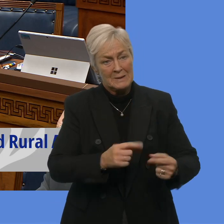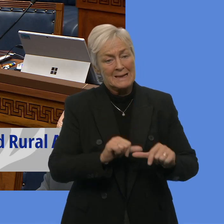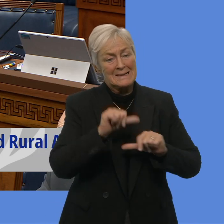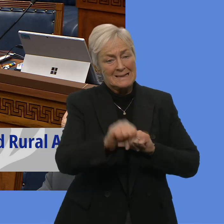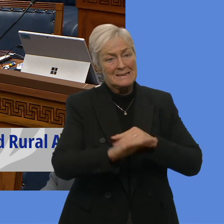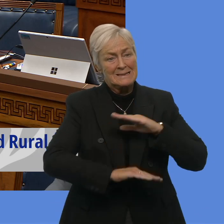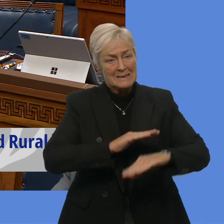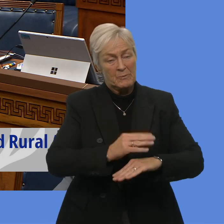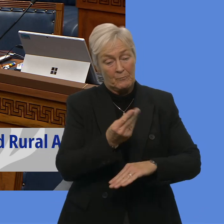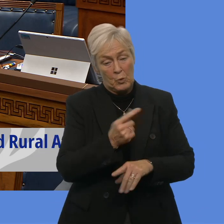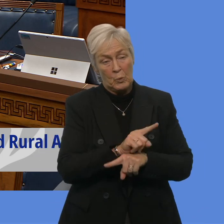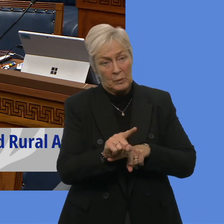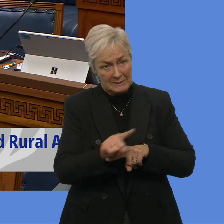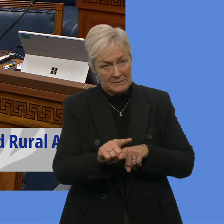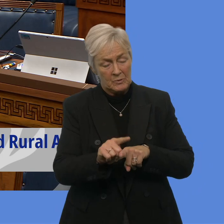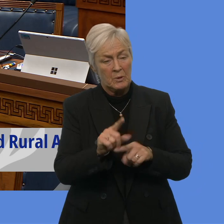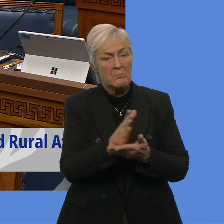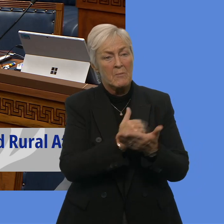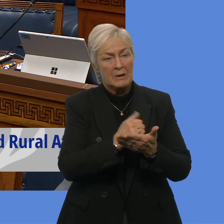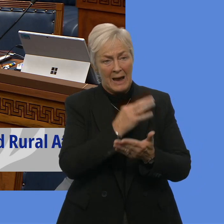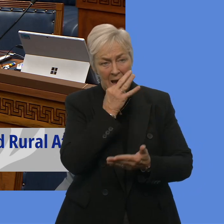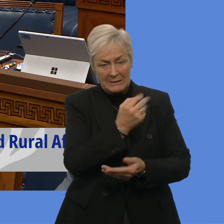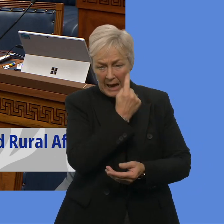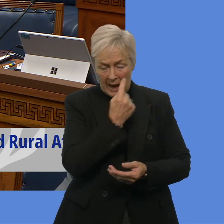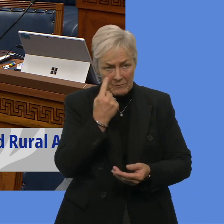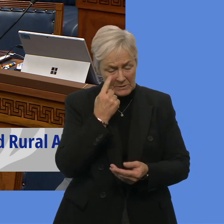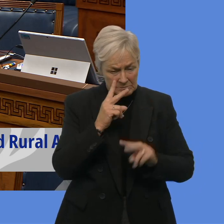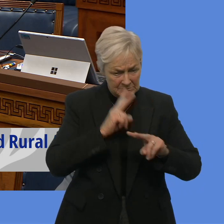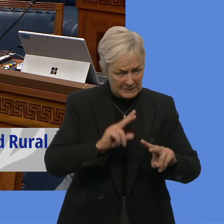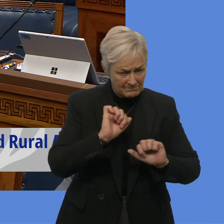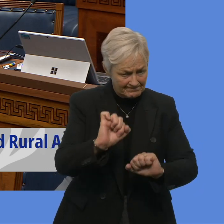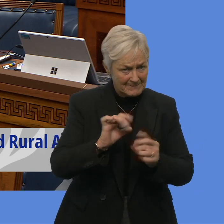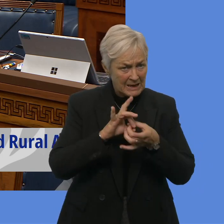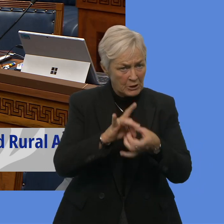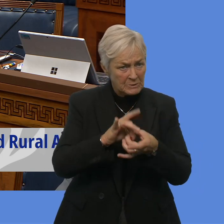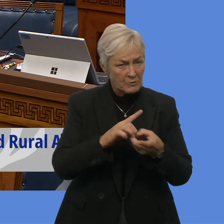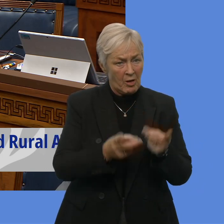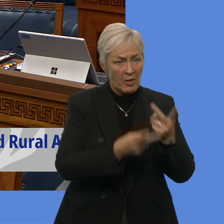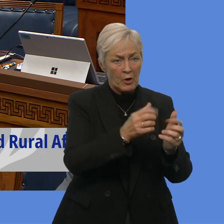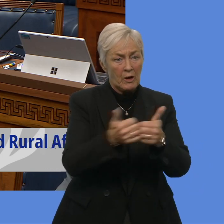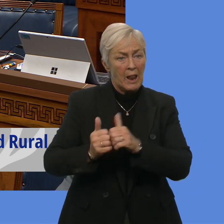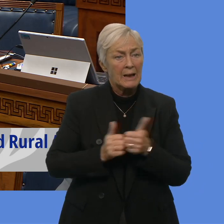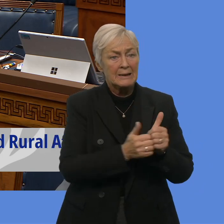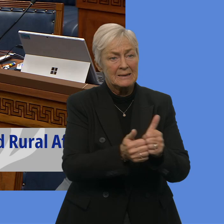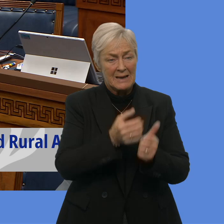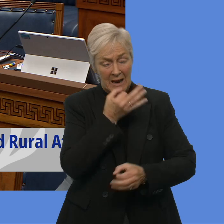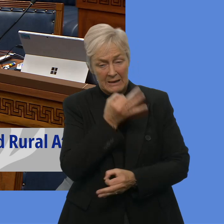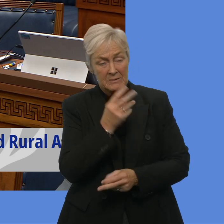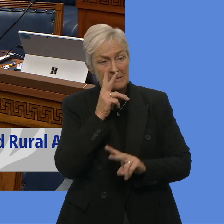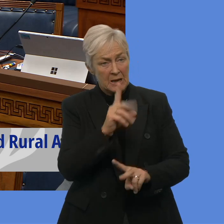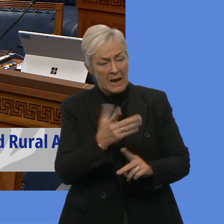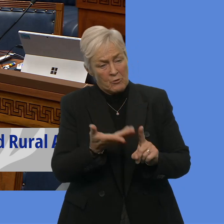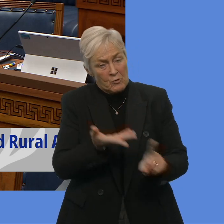number of weeks. As part of that, there will be a call for evidence to get different views on that, and I'll be engaging with my executive colleagues as part of that process, recognising that